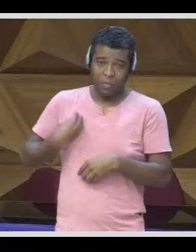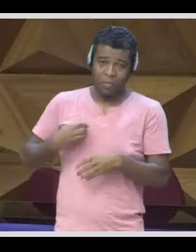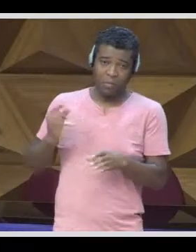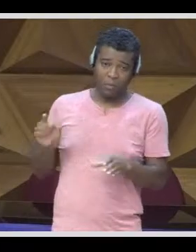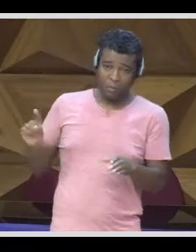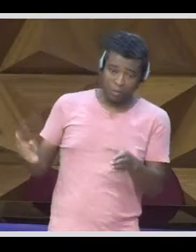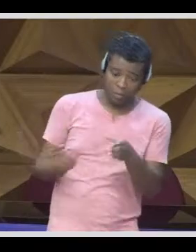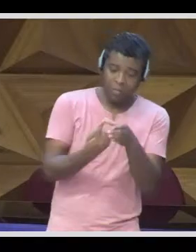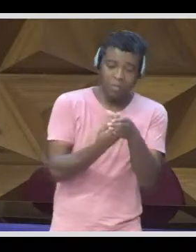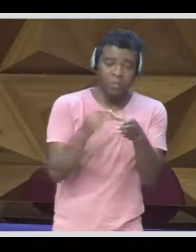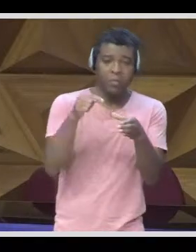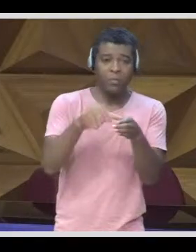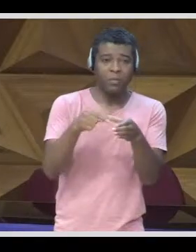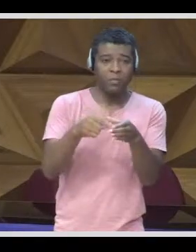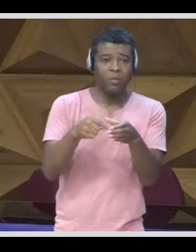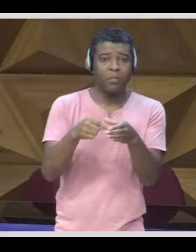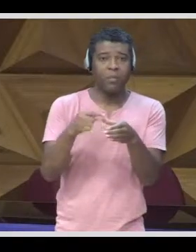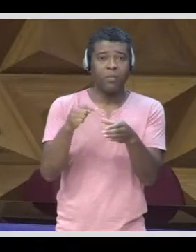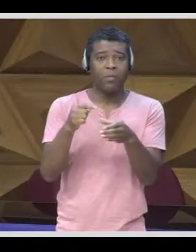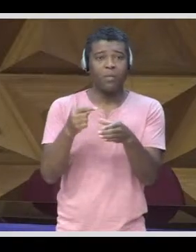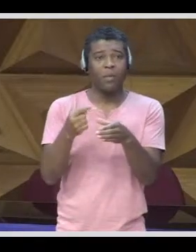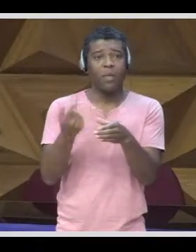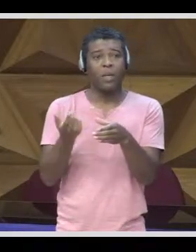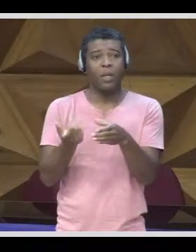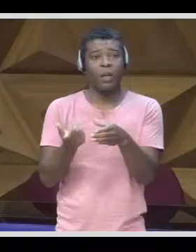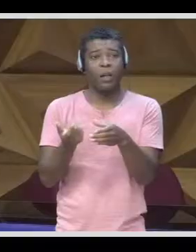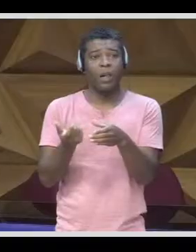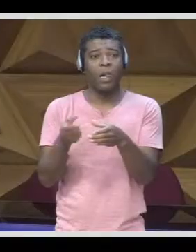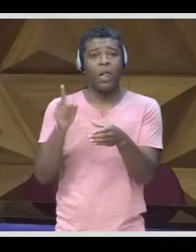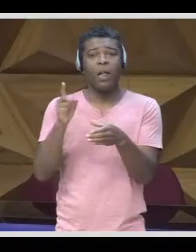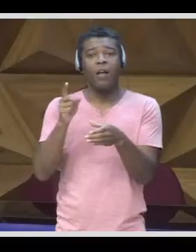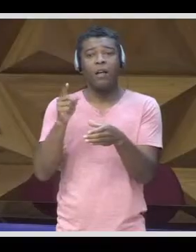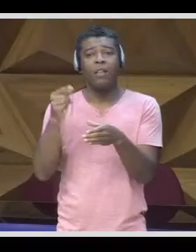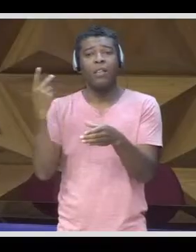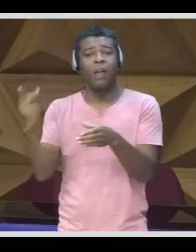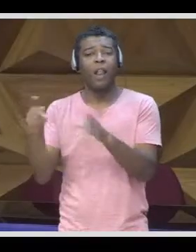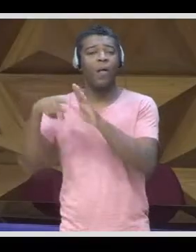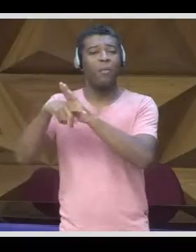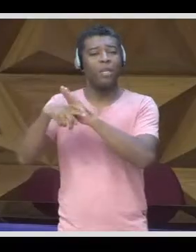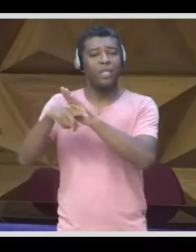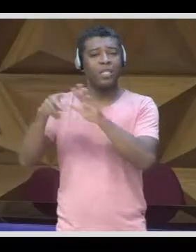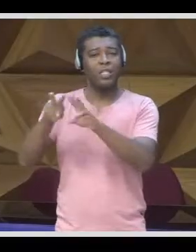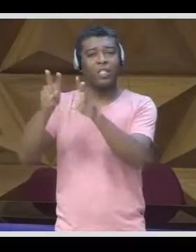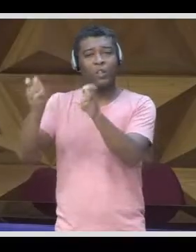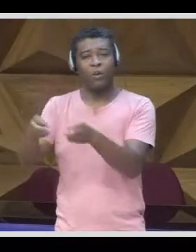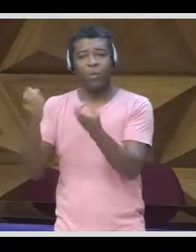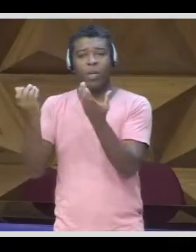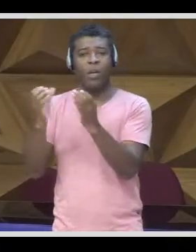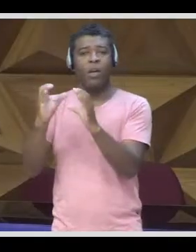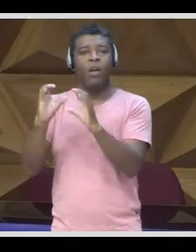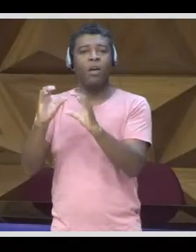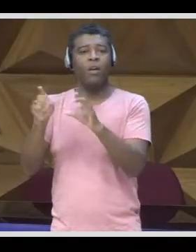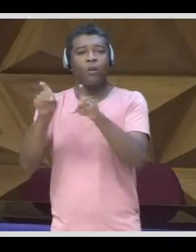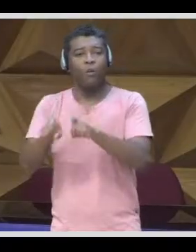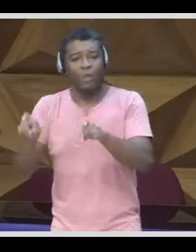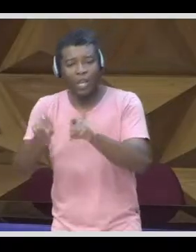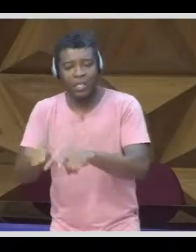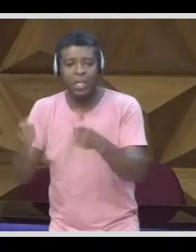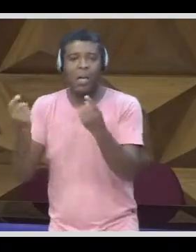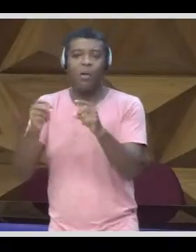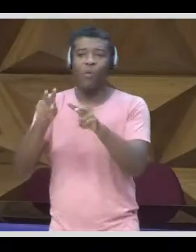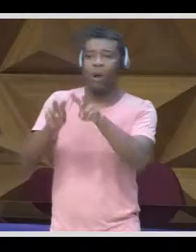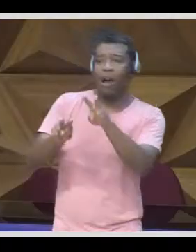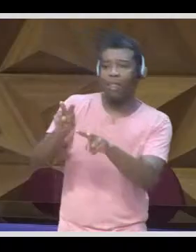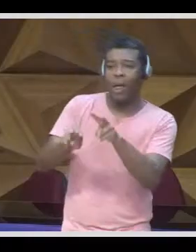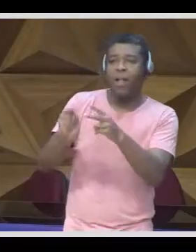well as performance analysis of modeling of large-scale distributed systems. The title of her talk is Drivers and Dangers of